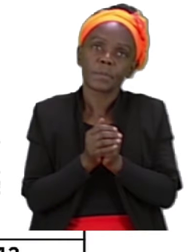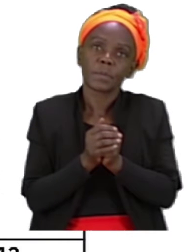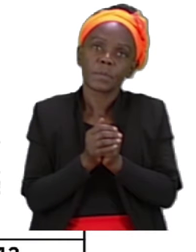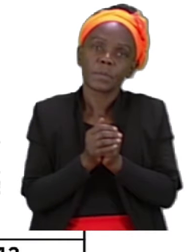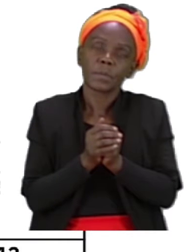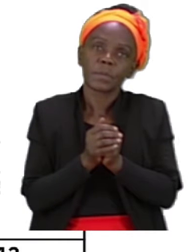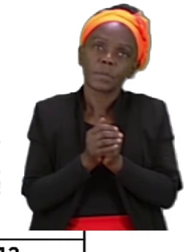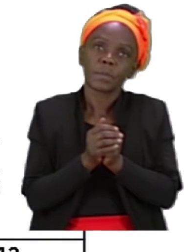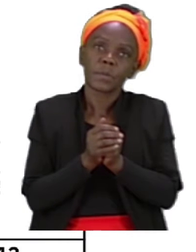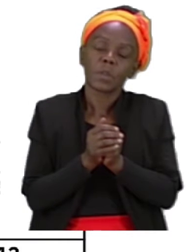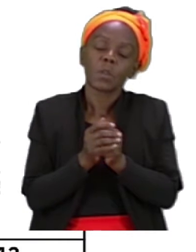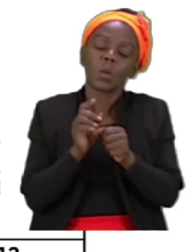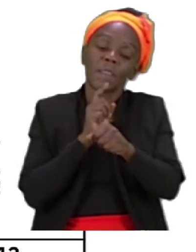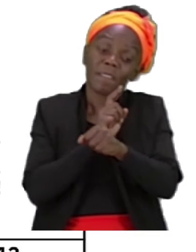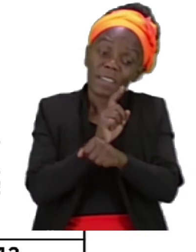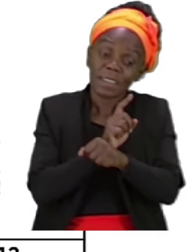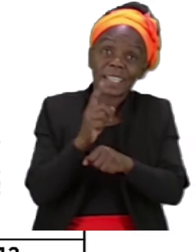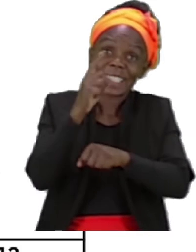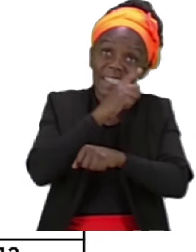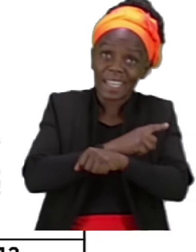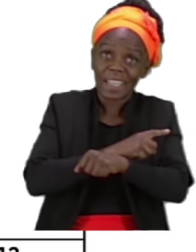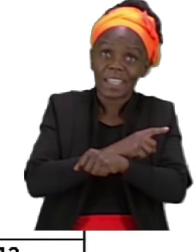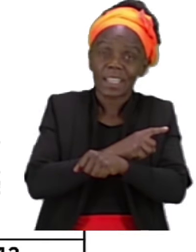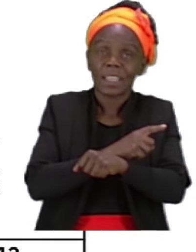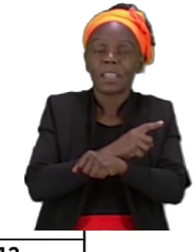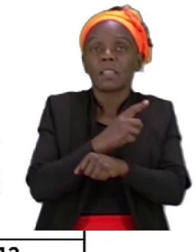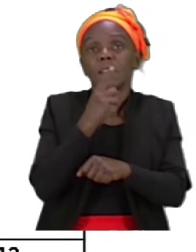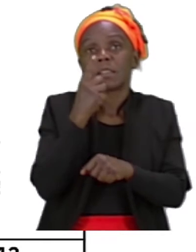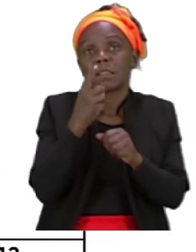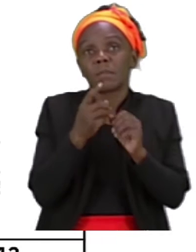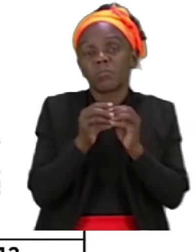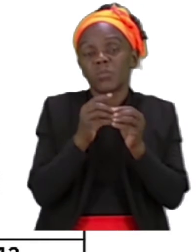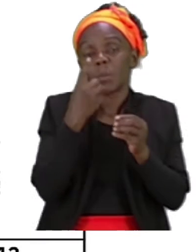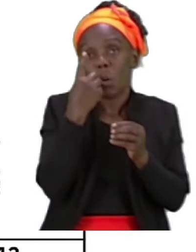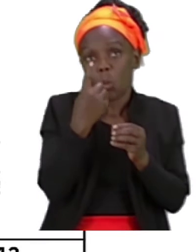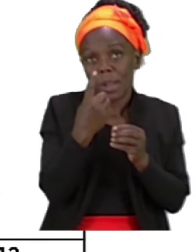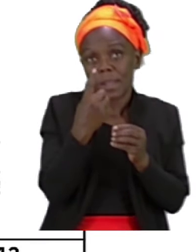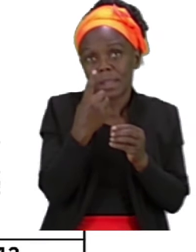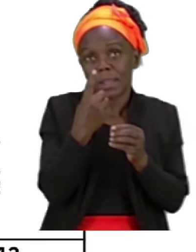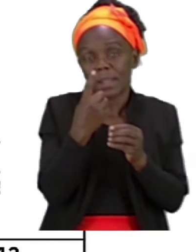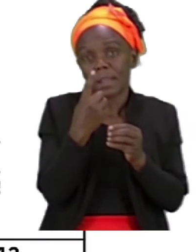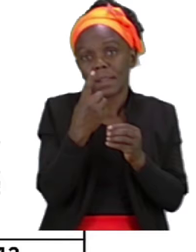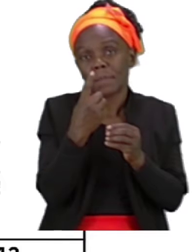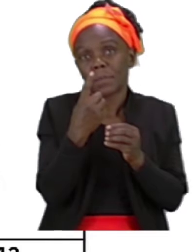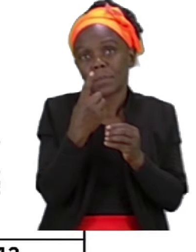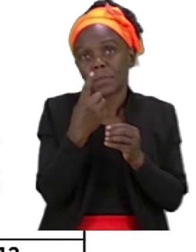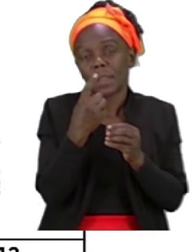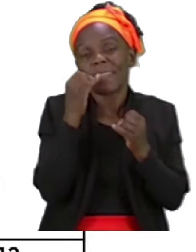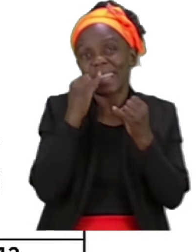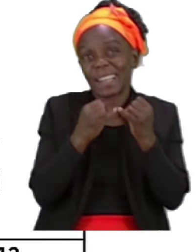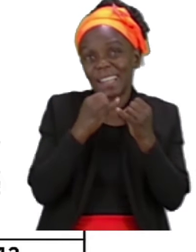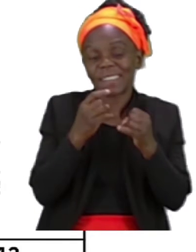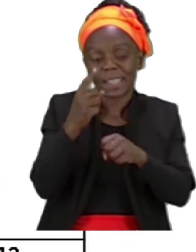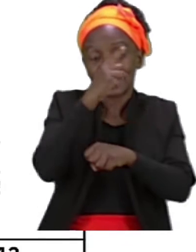can either be 30 or 31st. So, which one